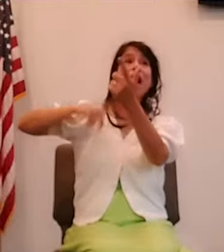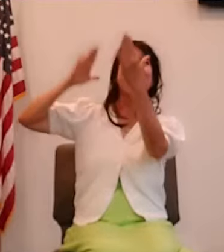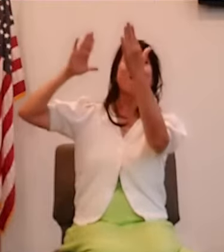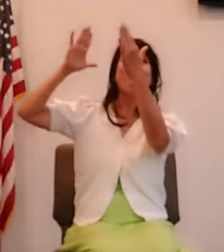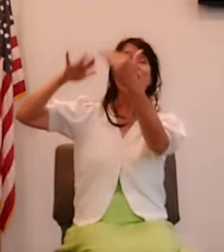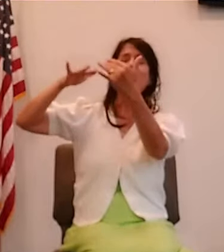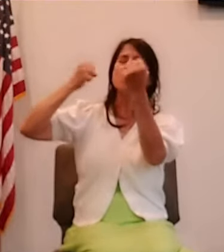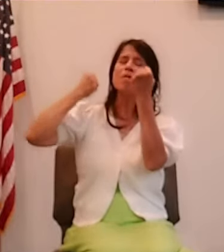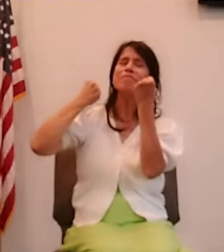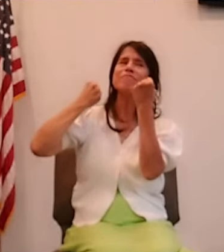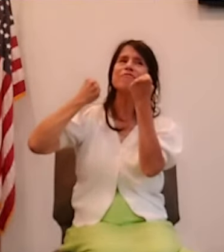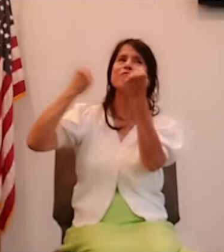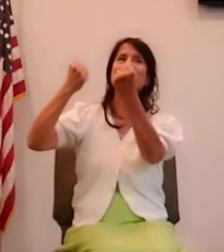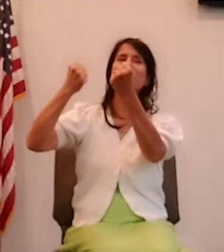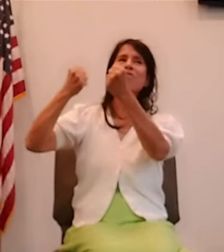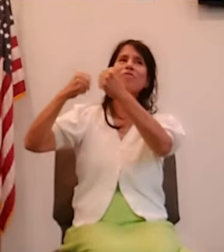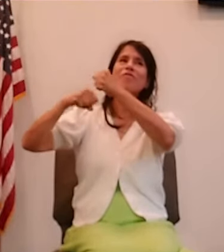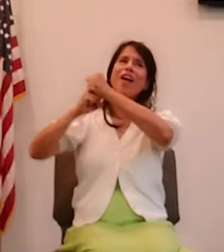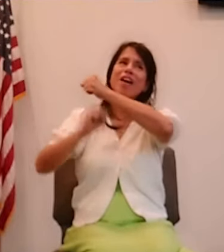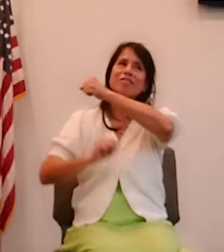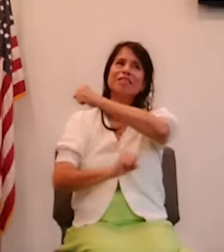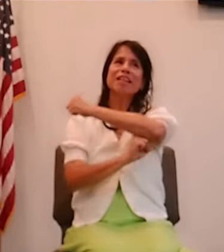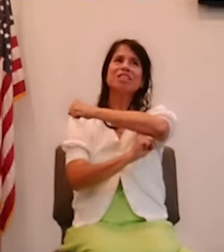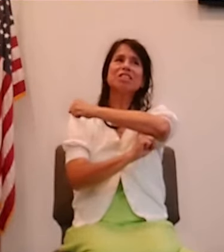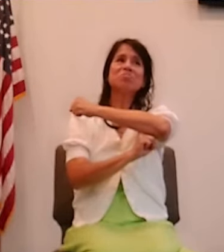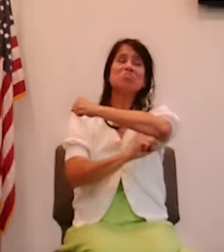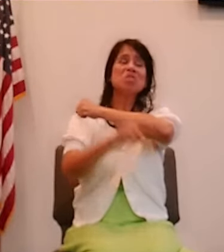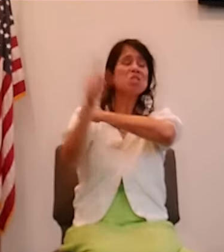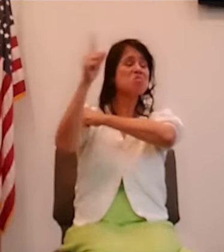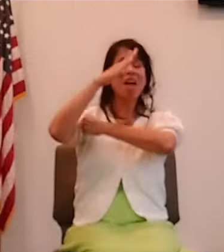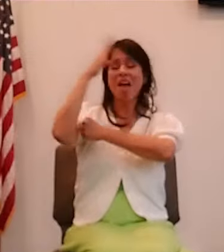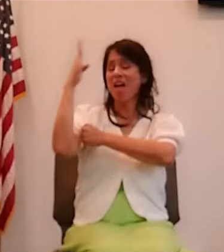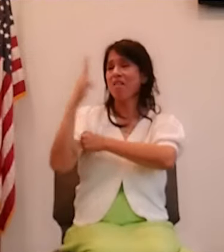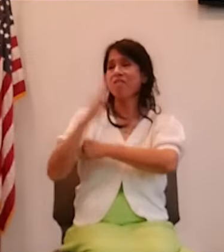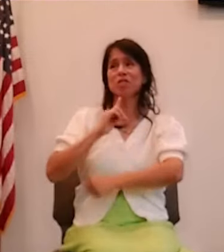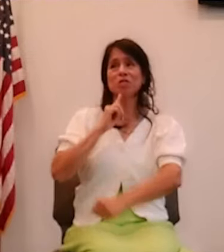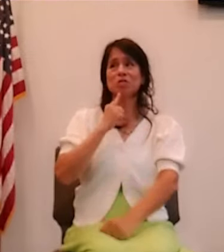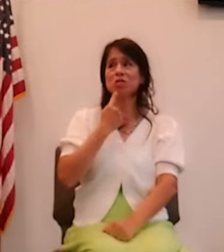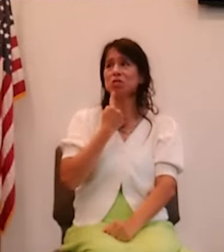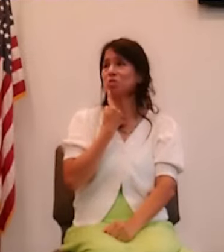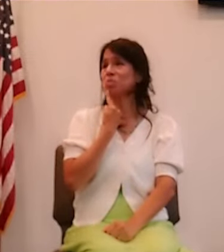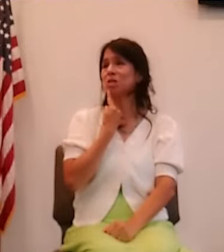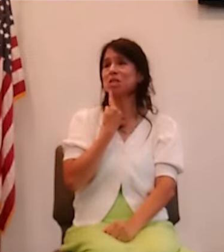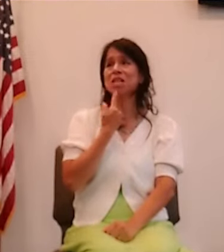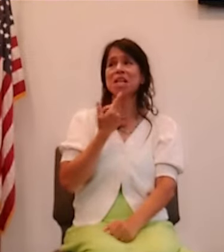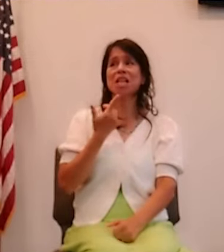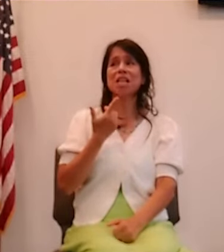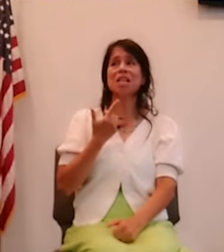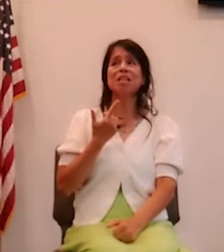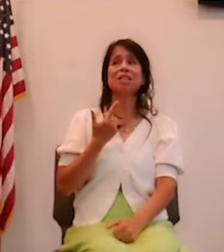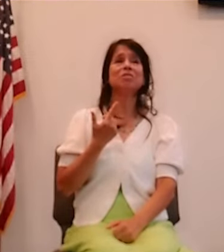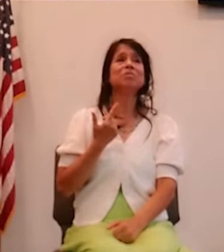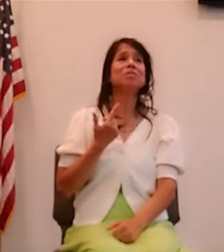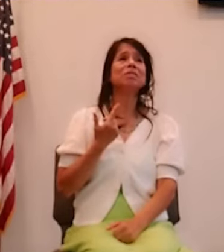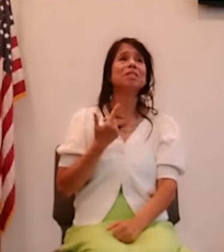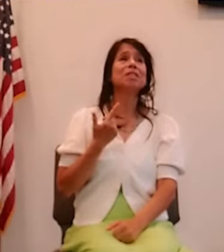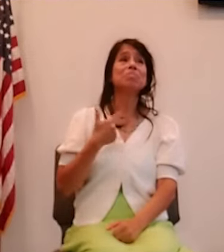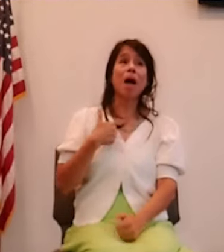hope and firm foundation. He'll never let me